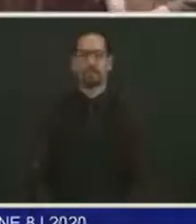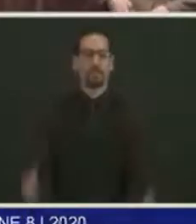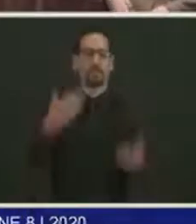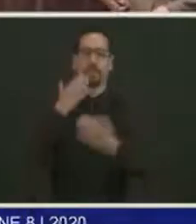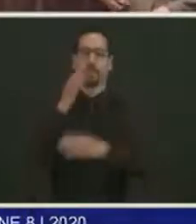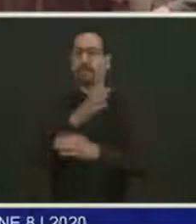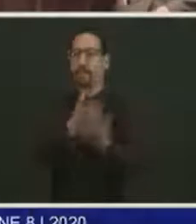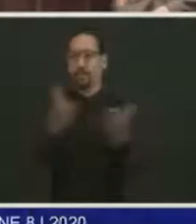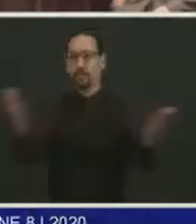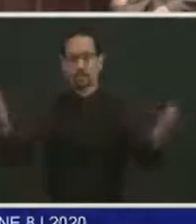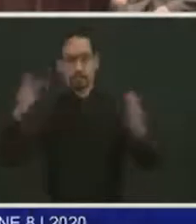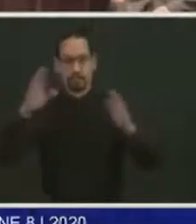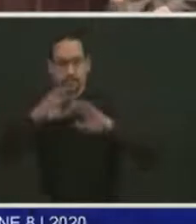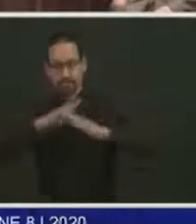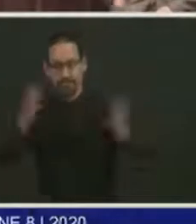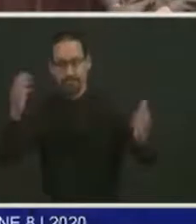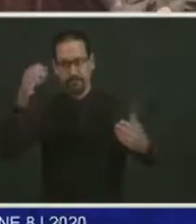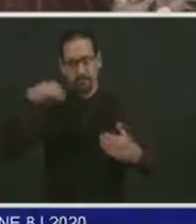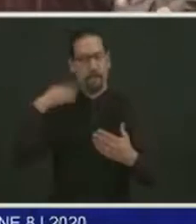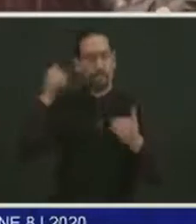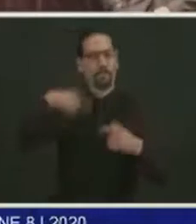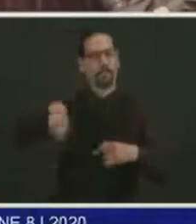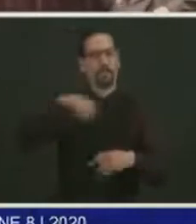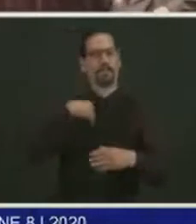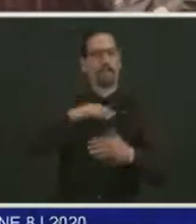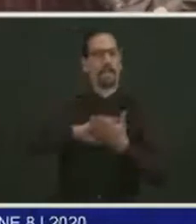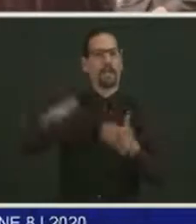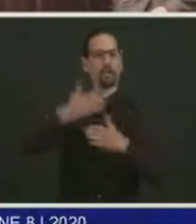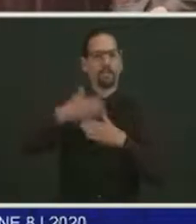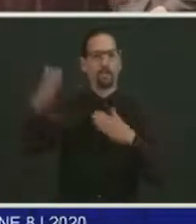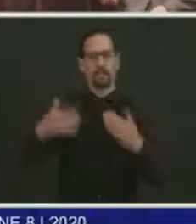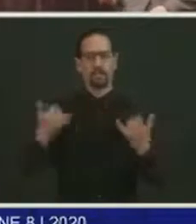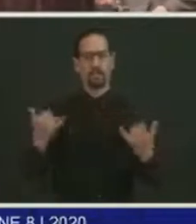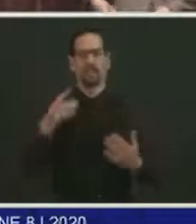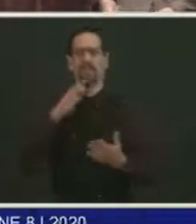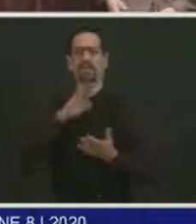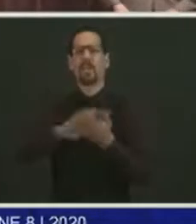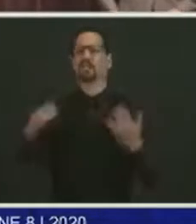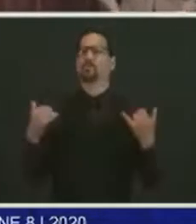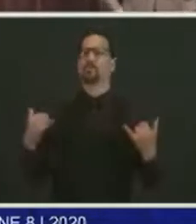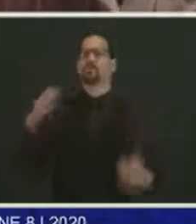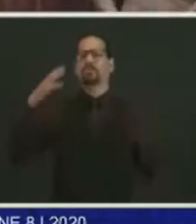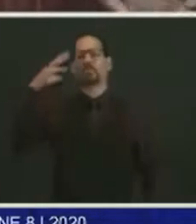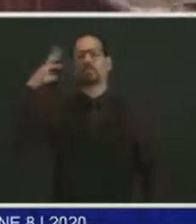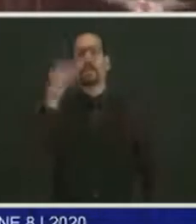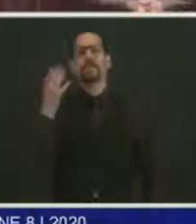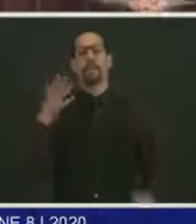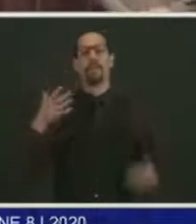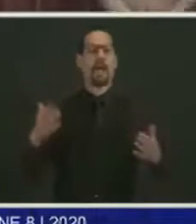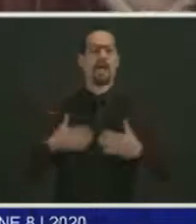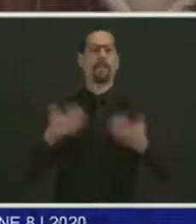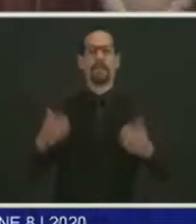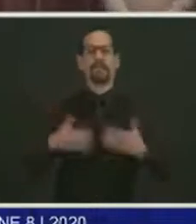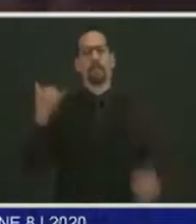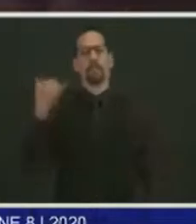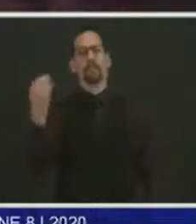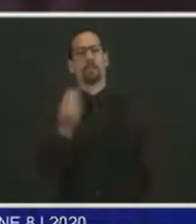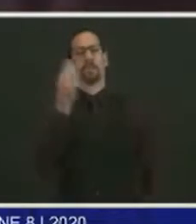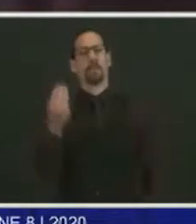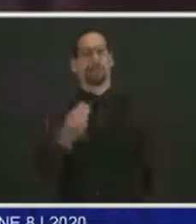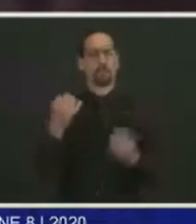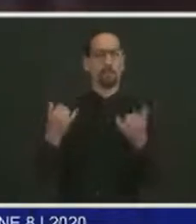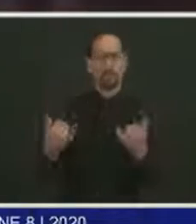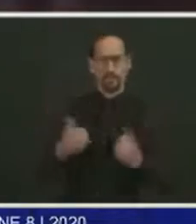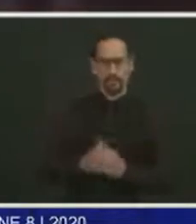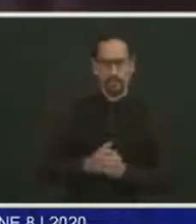Good afternoon, everybody. Hope you had a nice weekend. Today's a gorgeous, gorgeous day. So happy Monday. Hopefully you can get outside a little